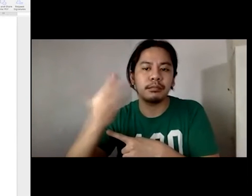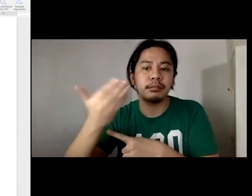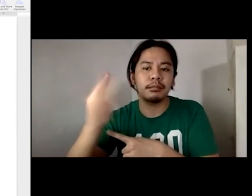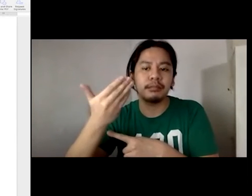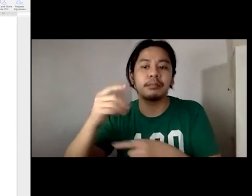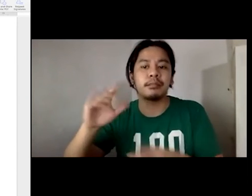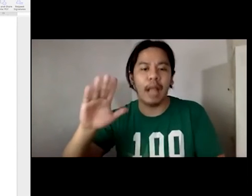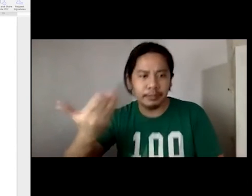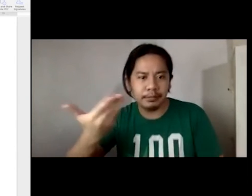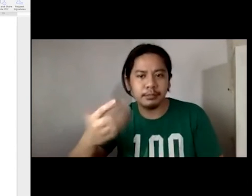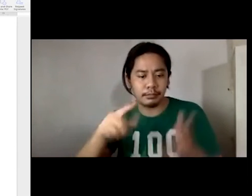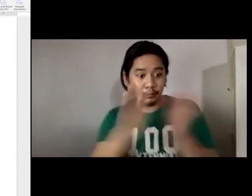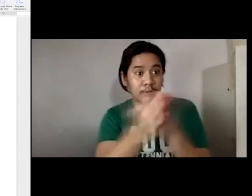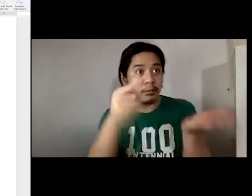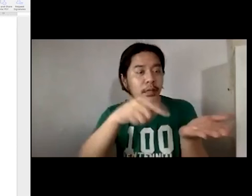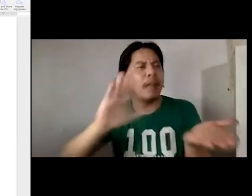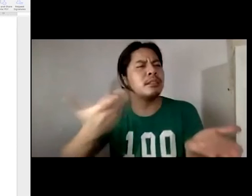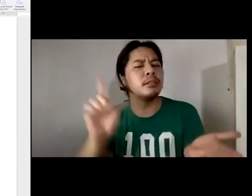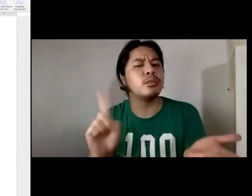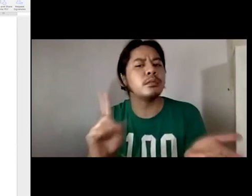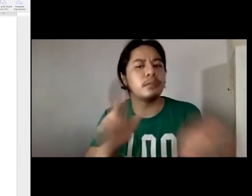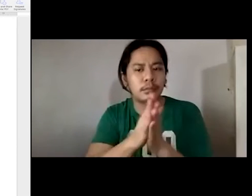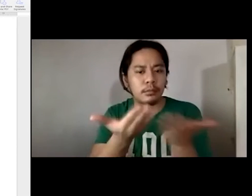seem. Perhaps that might,